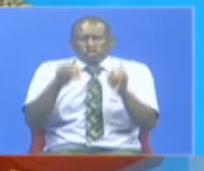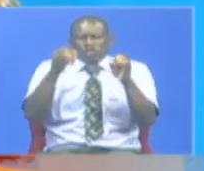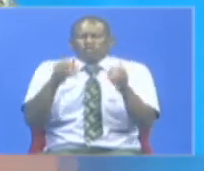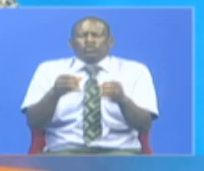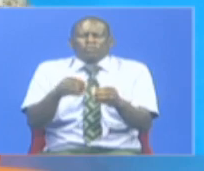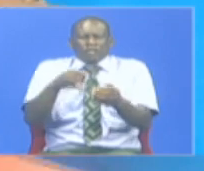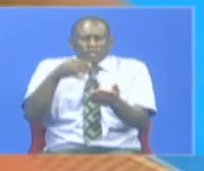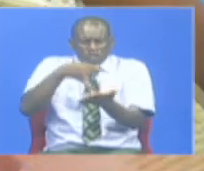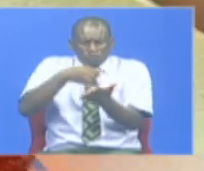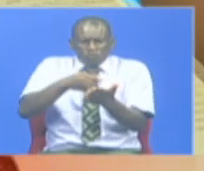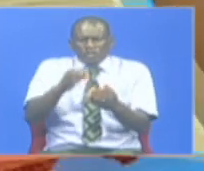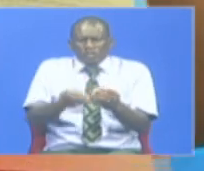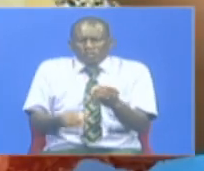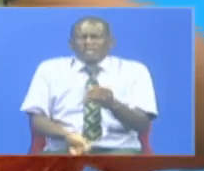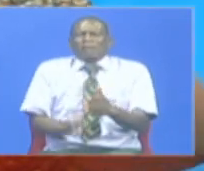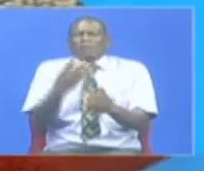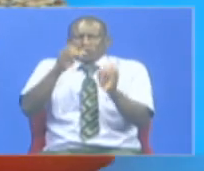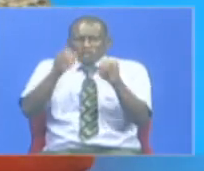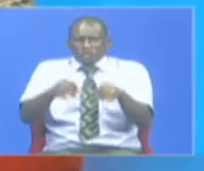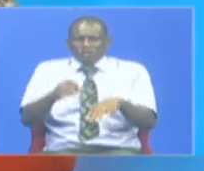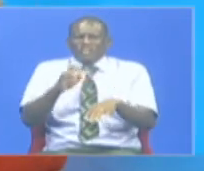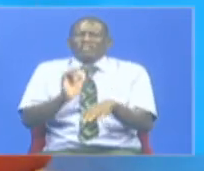infections.